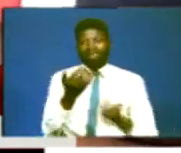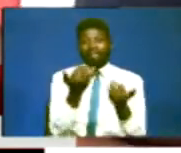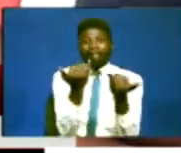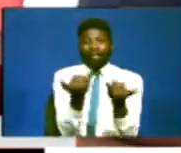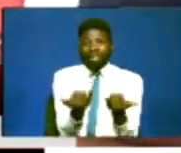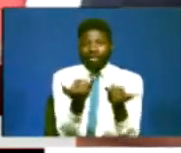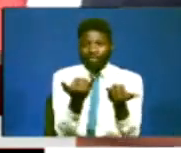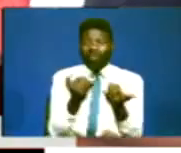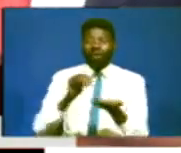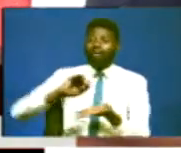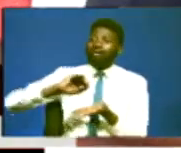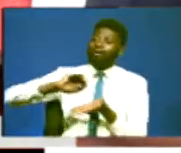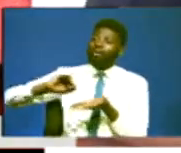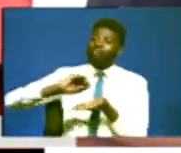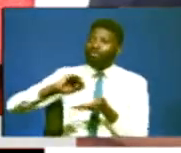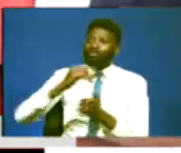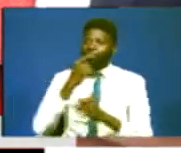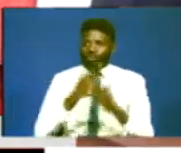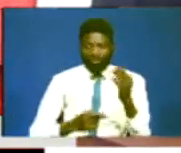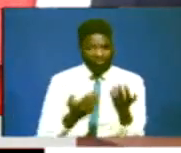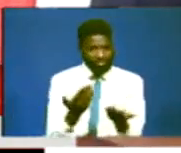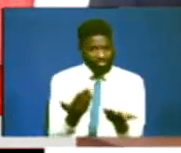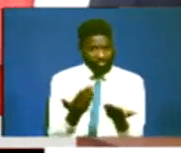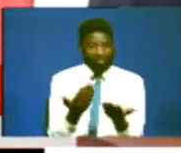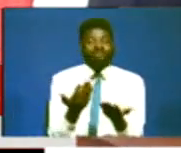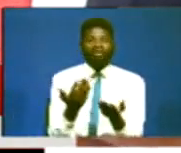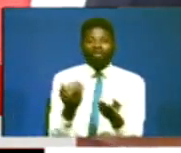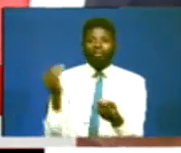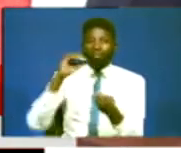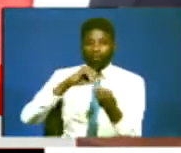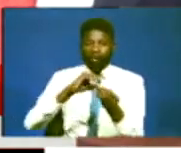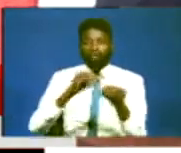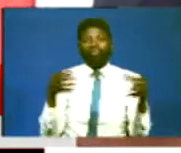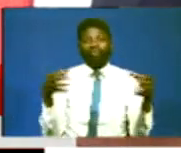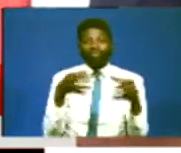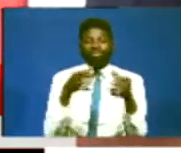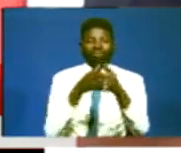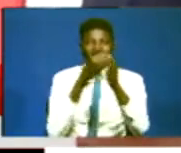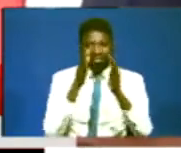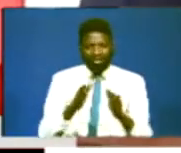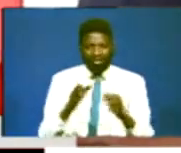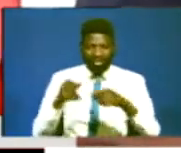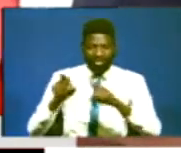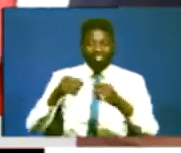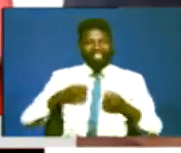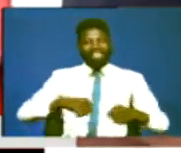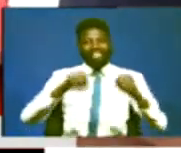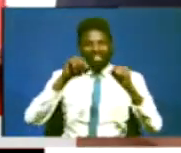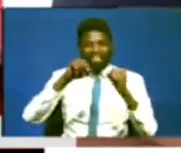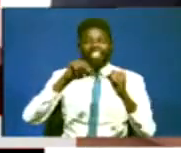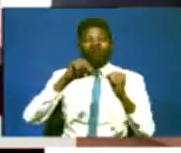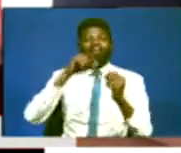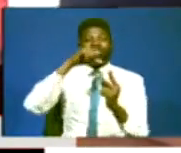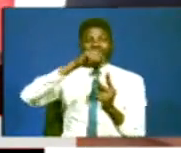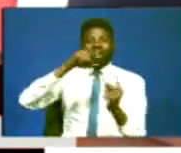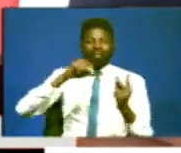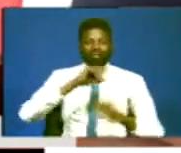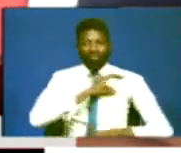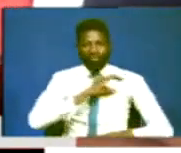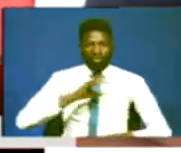remaining is that, of course, the majority leader, who is the chairperson of the select committee, will be